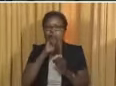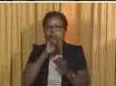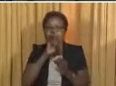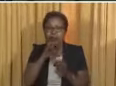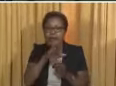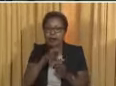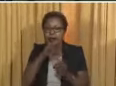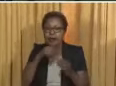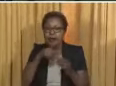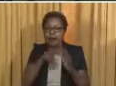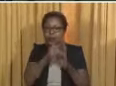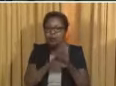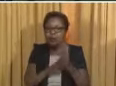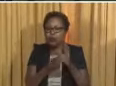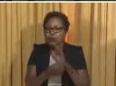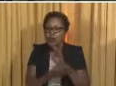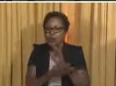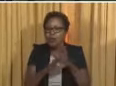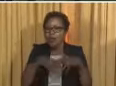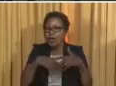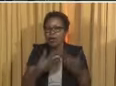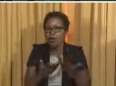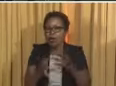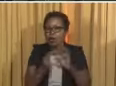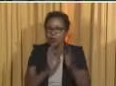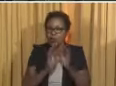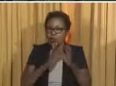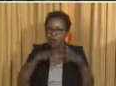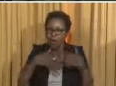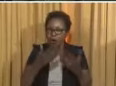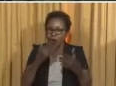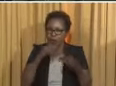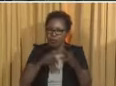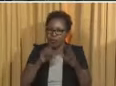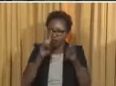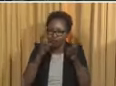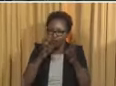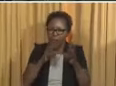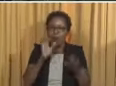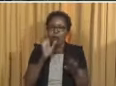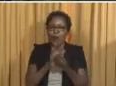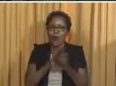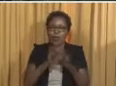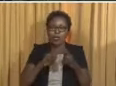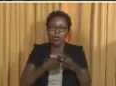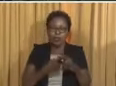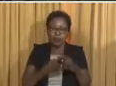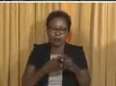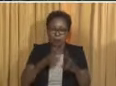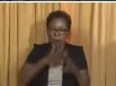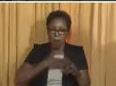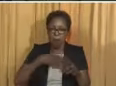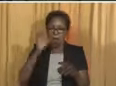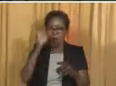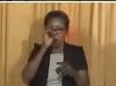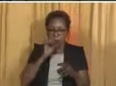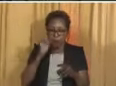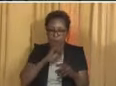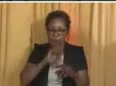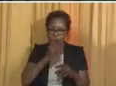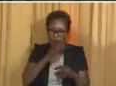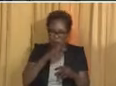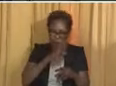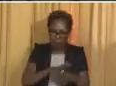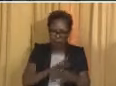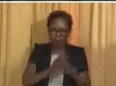originate a popular initiative amendment? In my considered view, the first step leads us directly